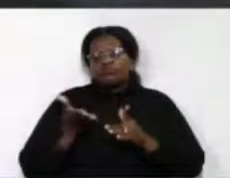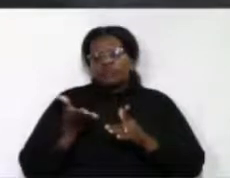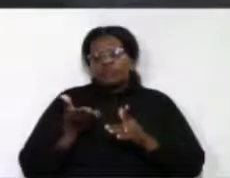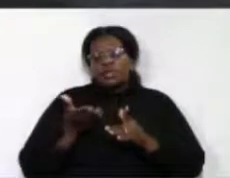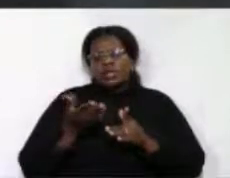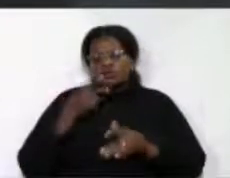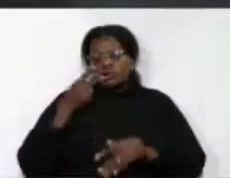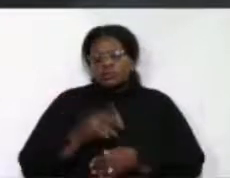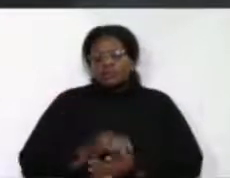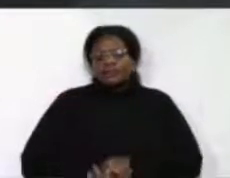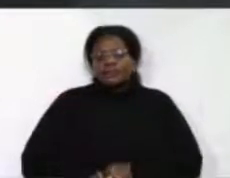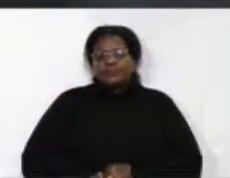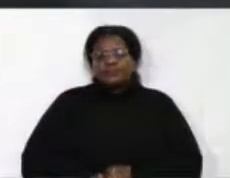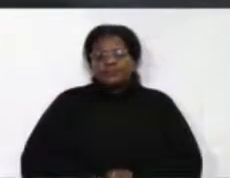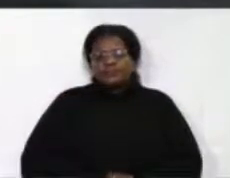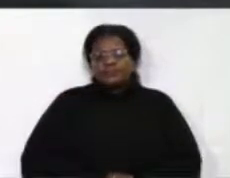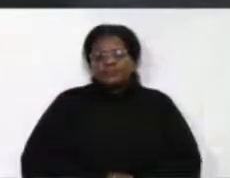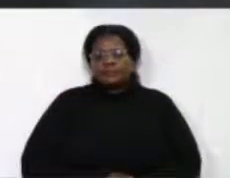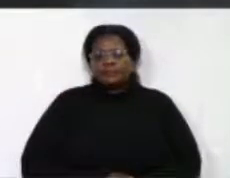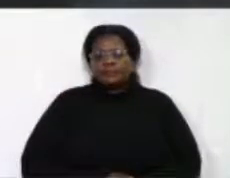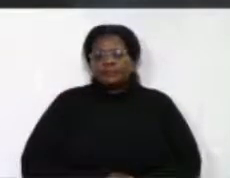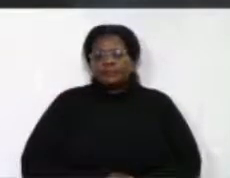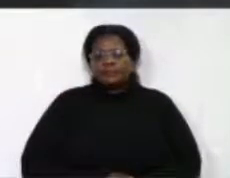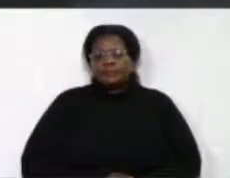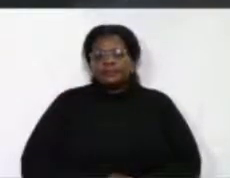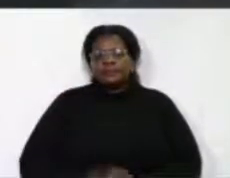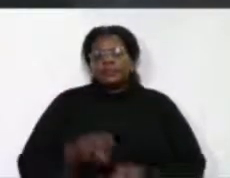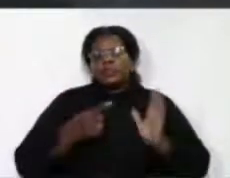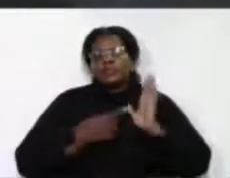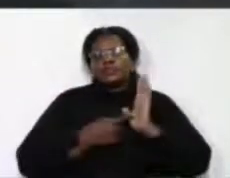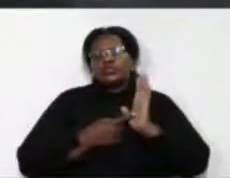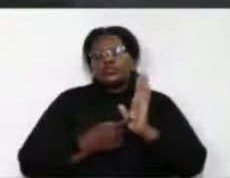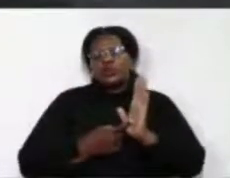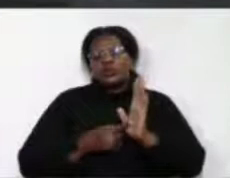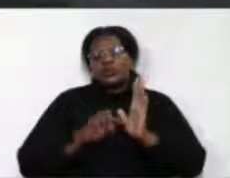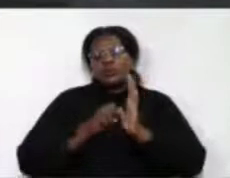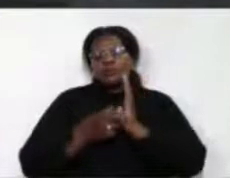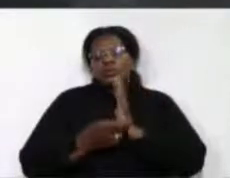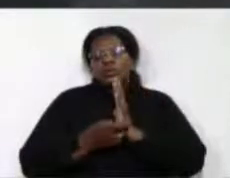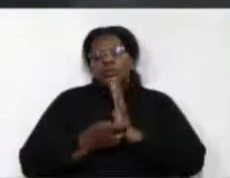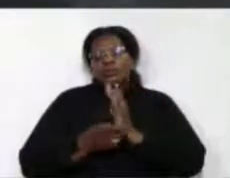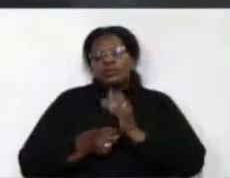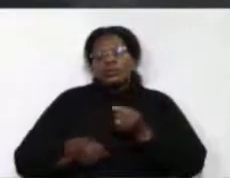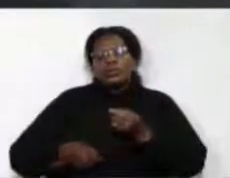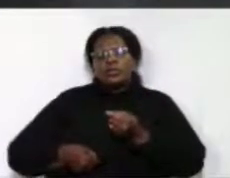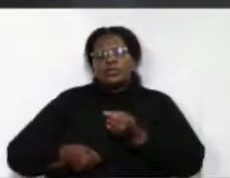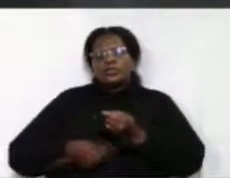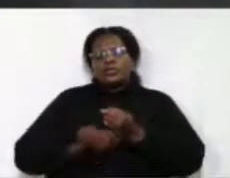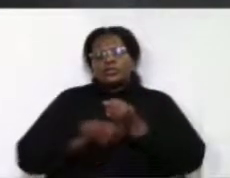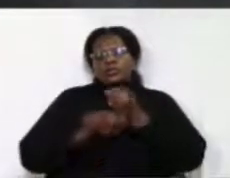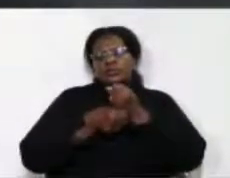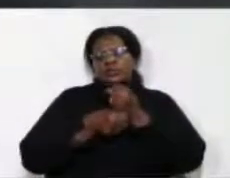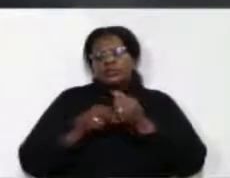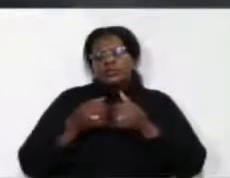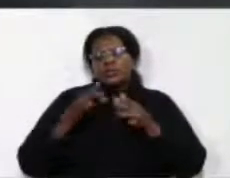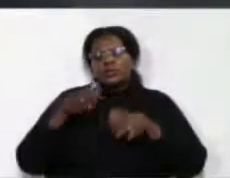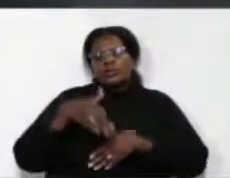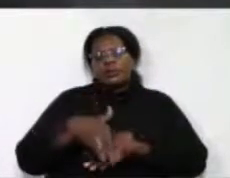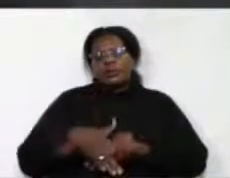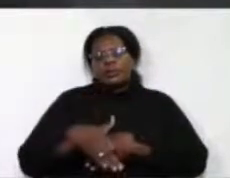This show and the whole program is it's under Startup Namibia, which is